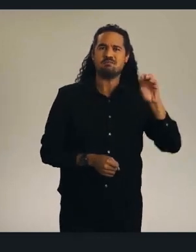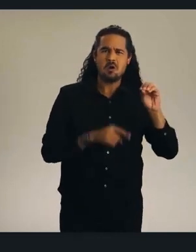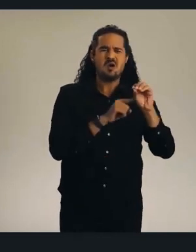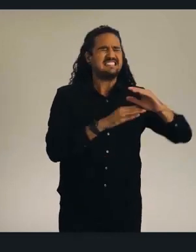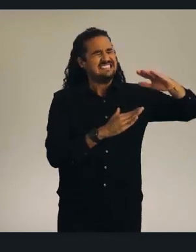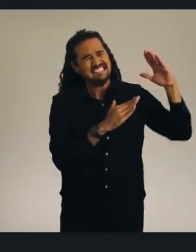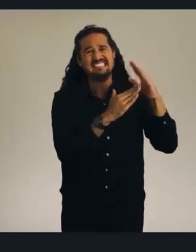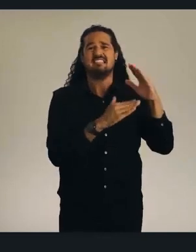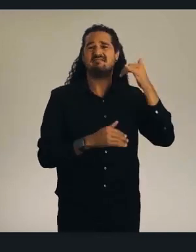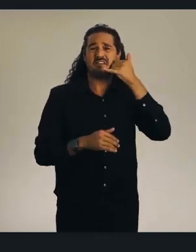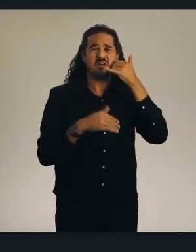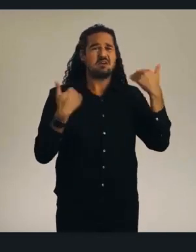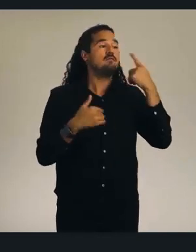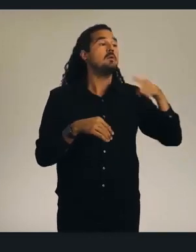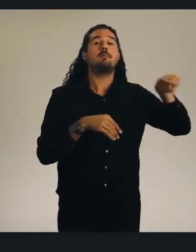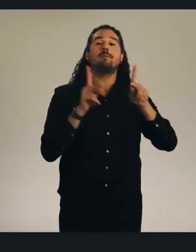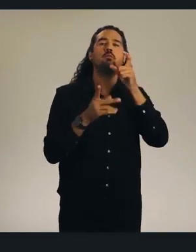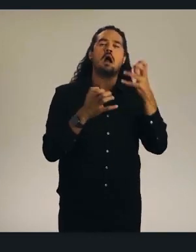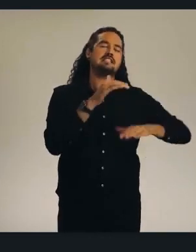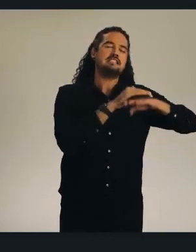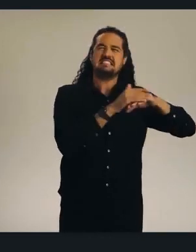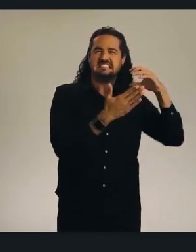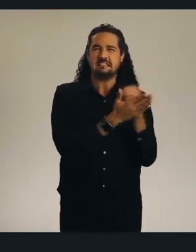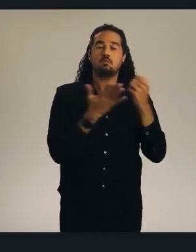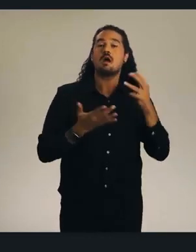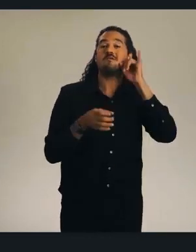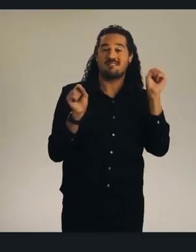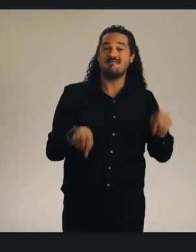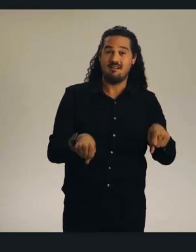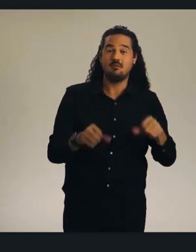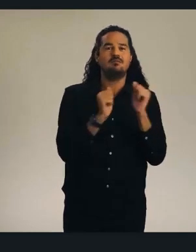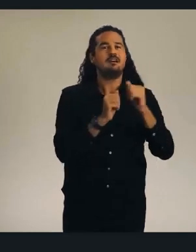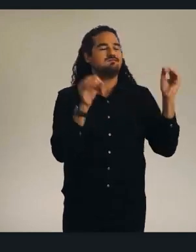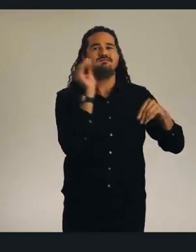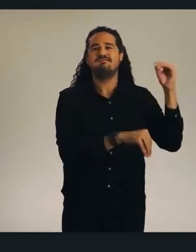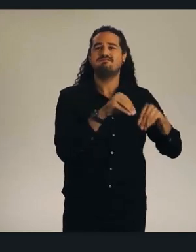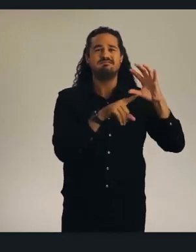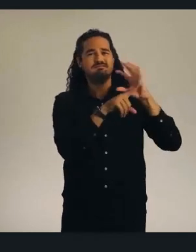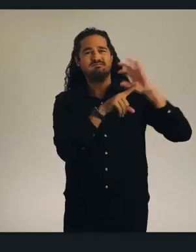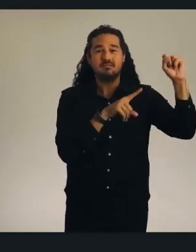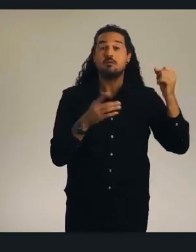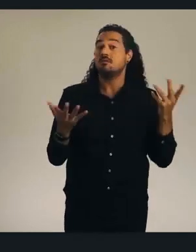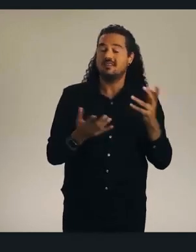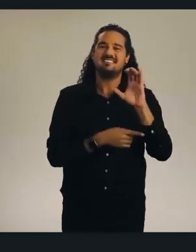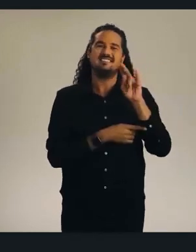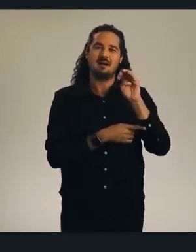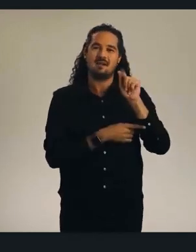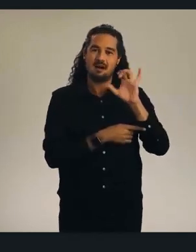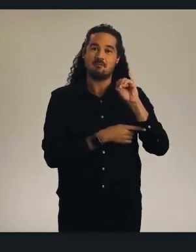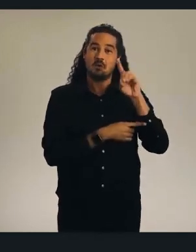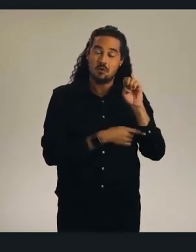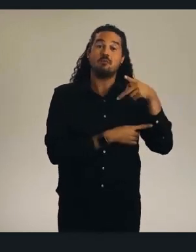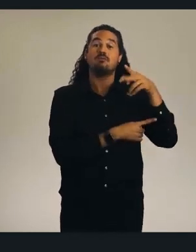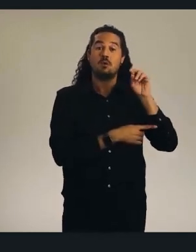state-of-the-art technologies for those who want the most out of their iPhone. With our biggest camera system advancement yet, including cinematic mode and ProRes video, the Super